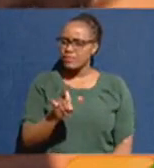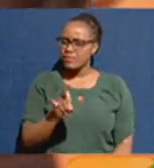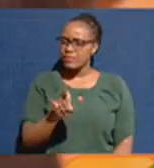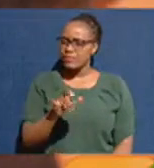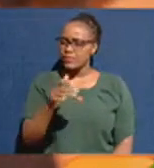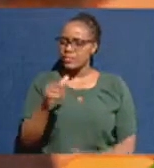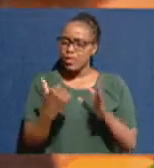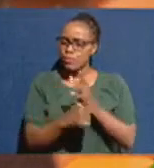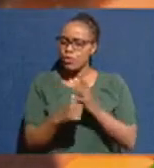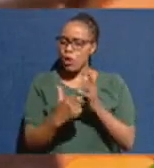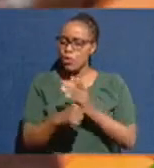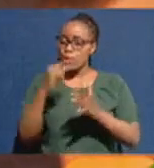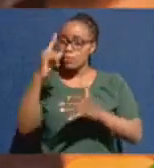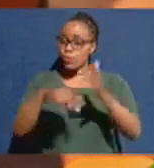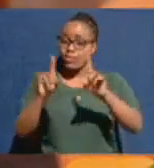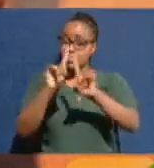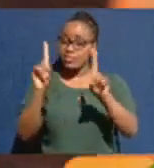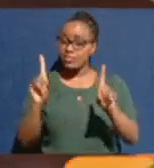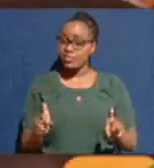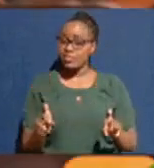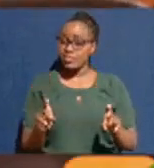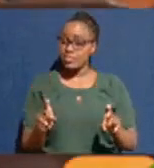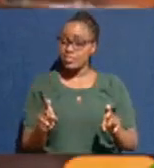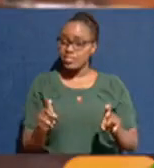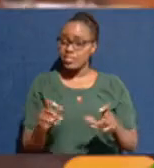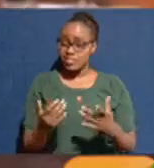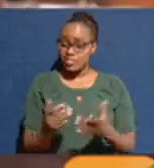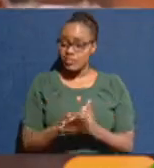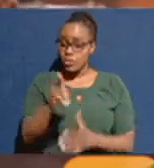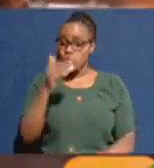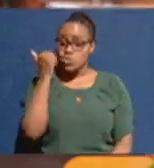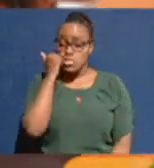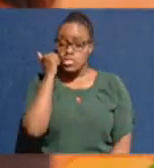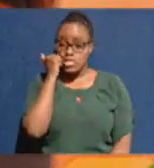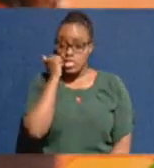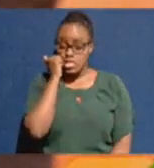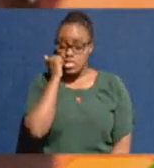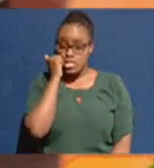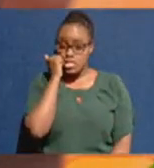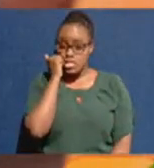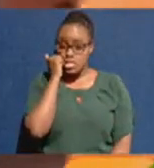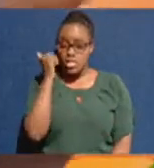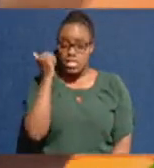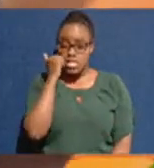Una shida gani? Ha? Mgonjwa. Nini?